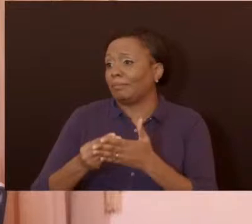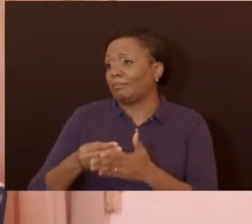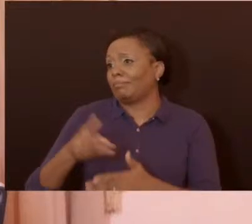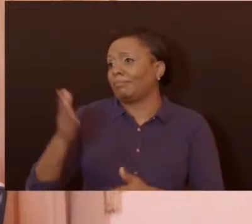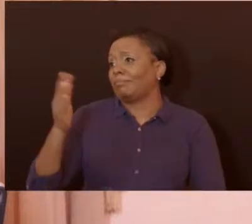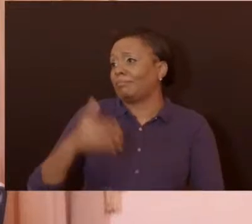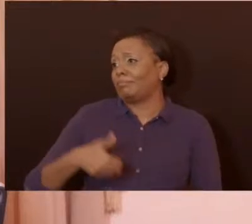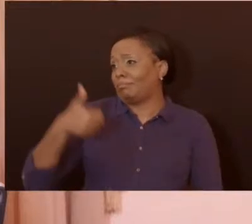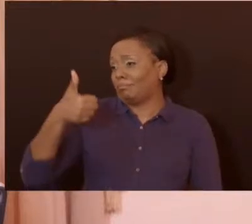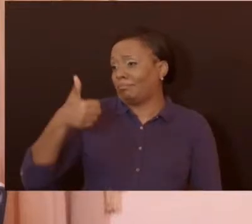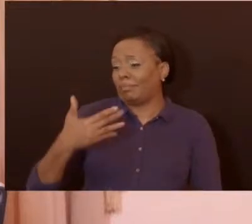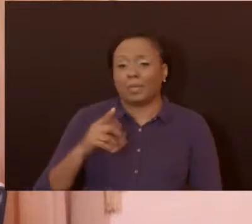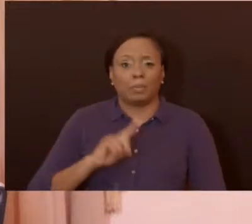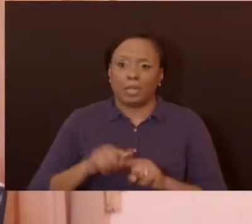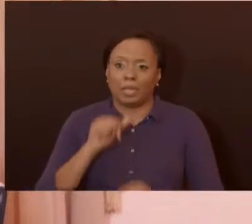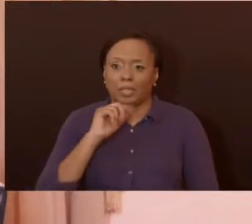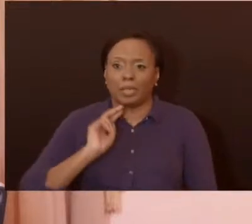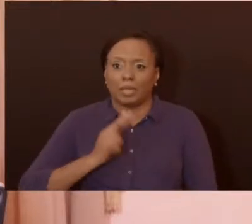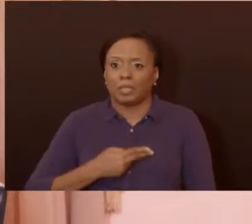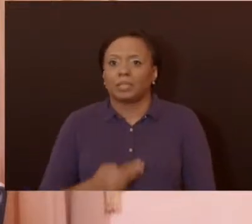place.